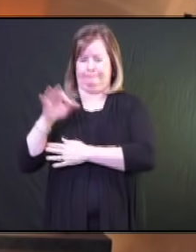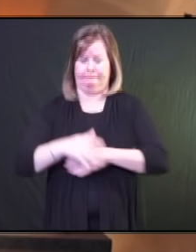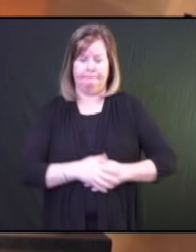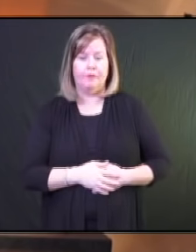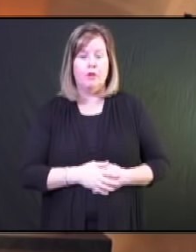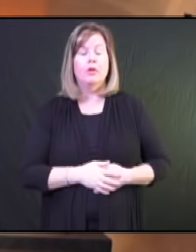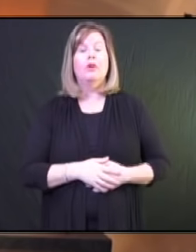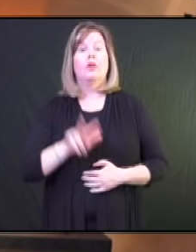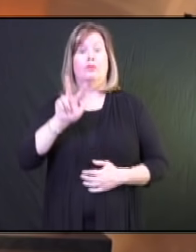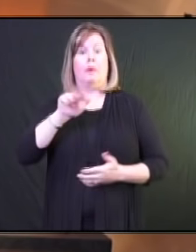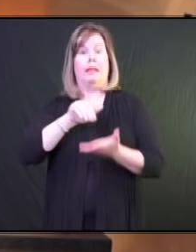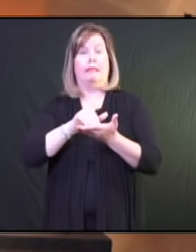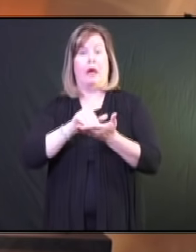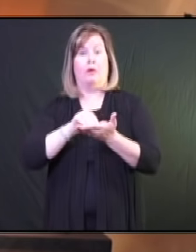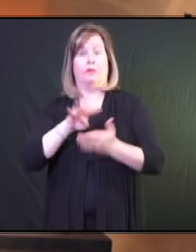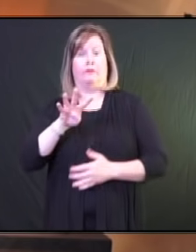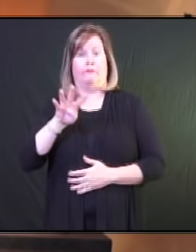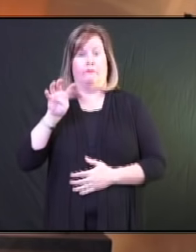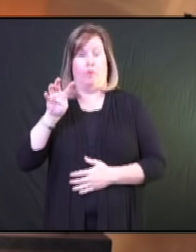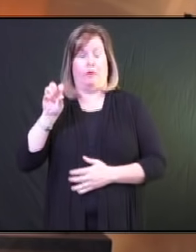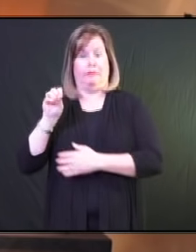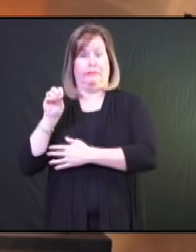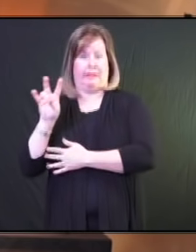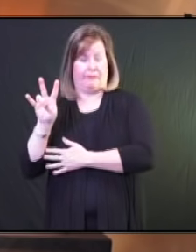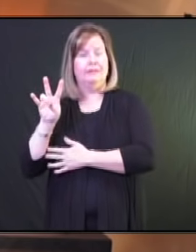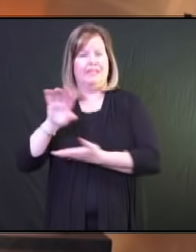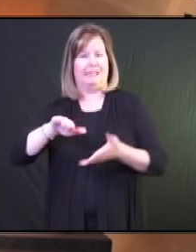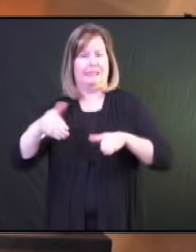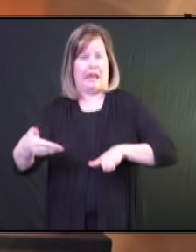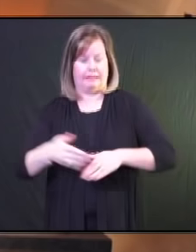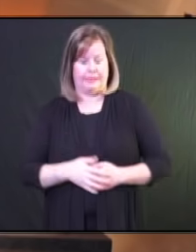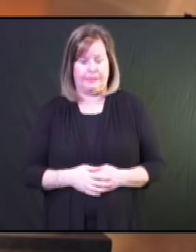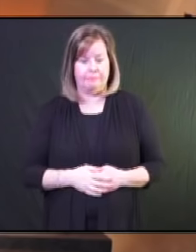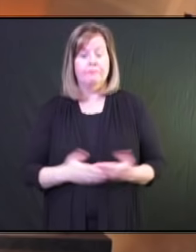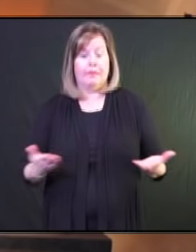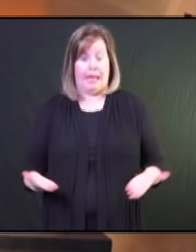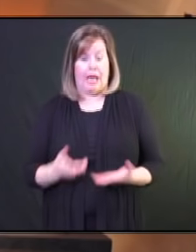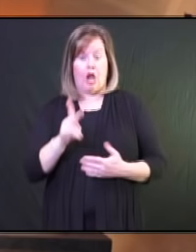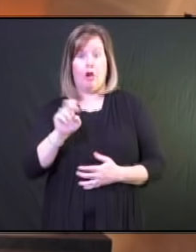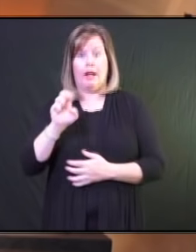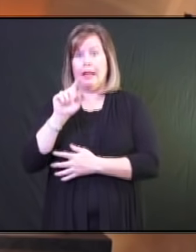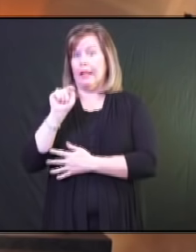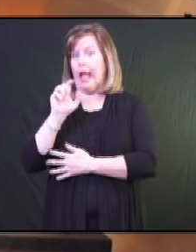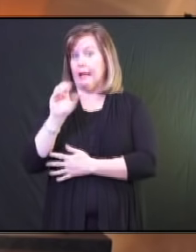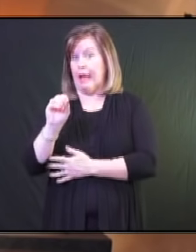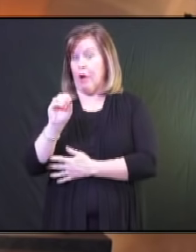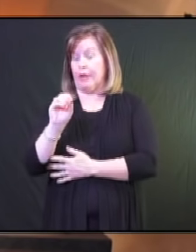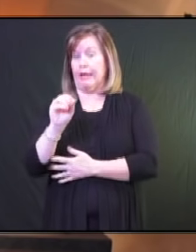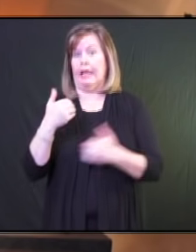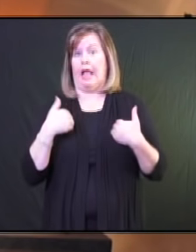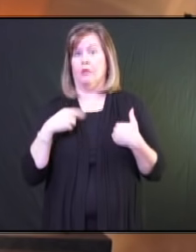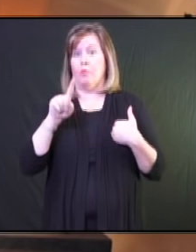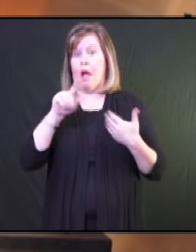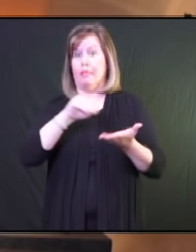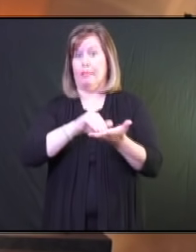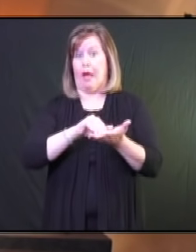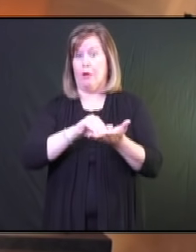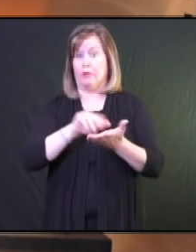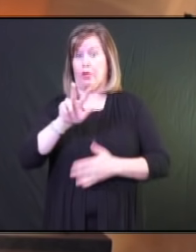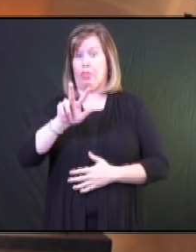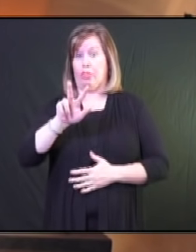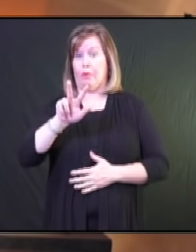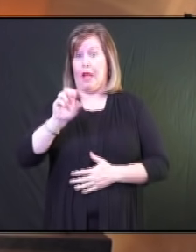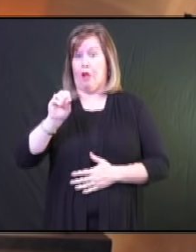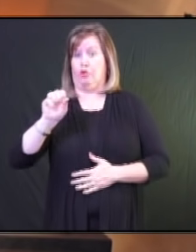3,407 deaths statewide. Here in Kent County, as of this morning, I'm being told there are 1,301